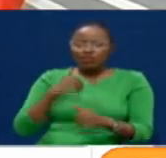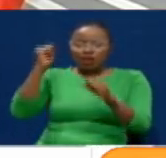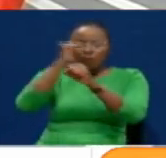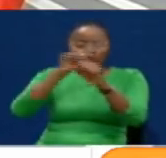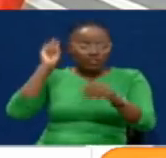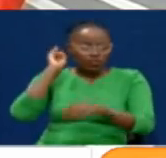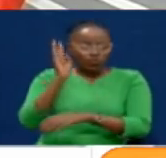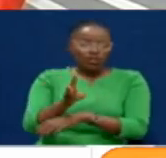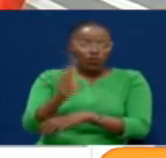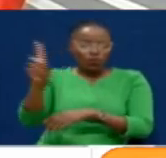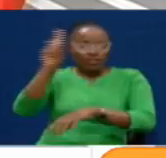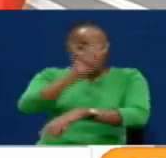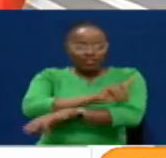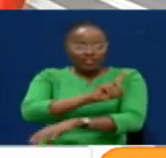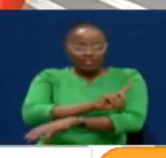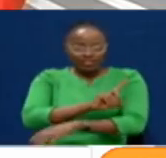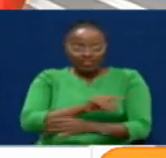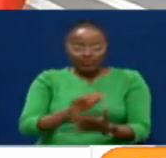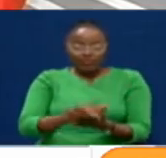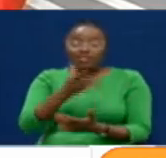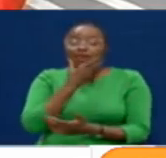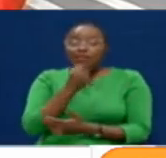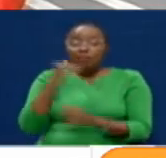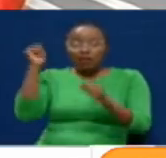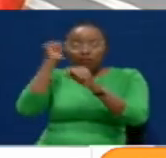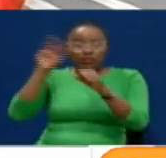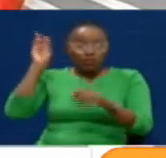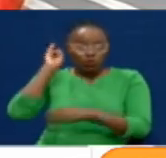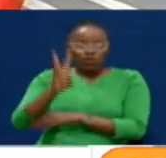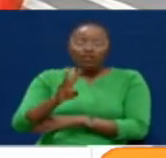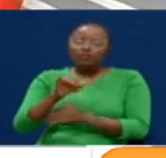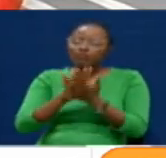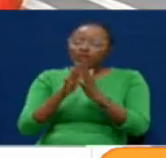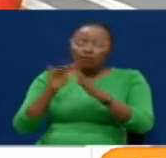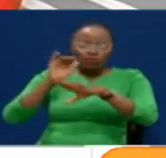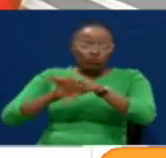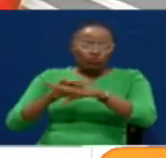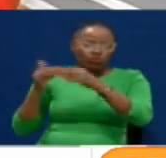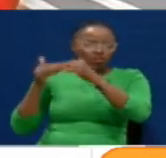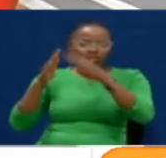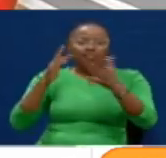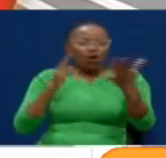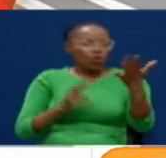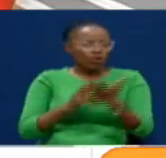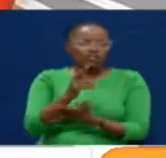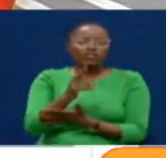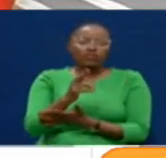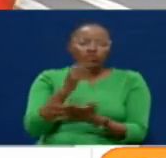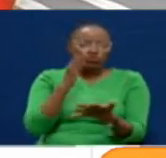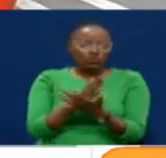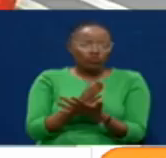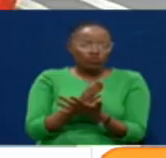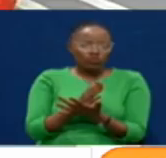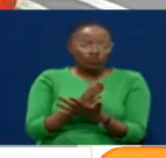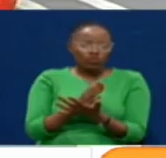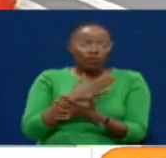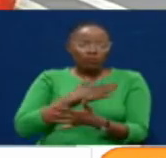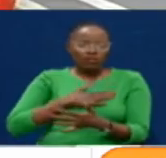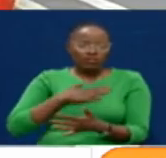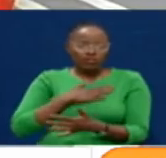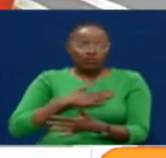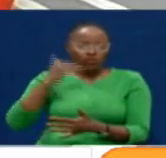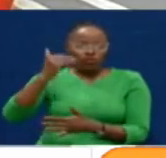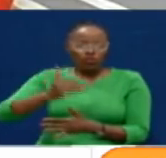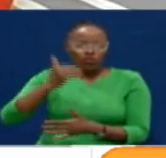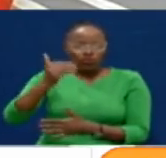day. Yeah. All right. This man will be president, and he'll make a great leader too. Oh, goodness. Honestly, he will. One more. Yes. Please,